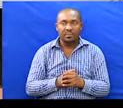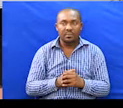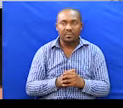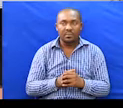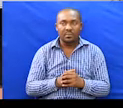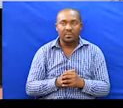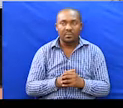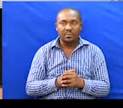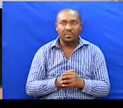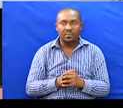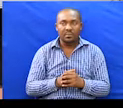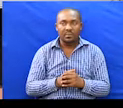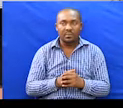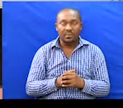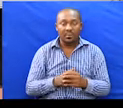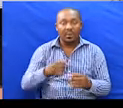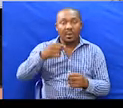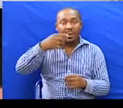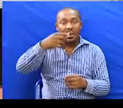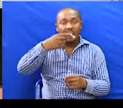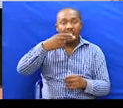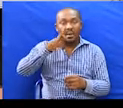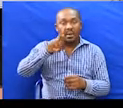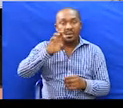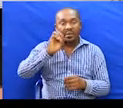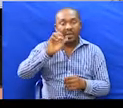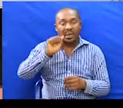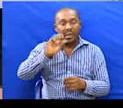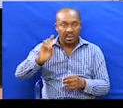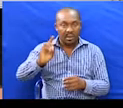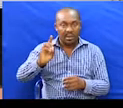And these thread-like structures, not